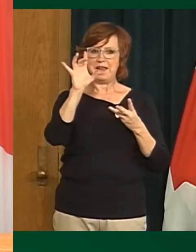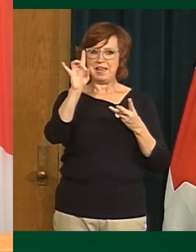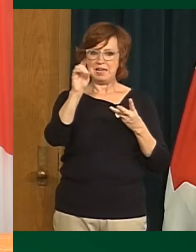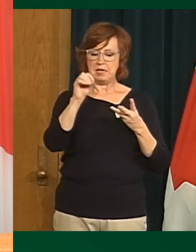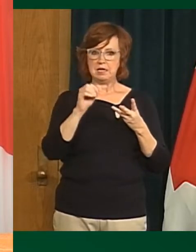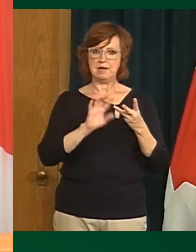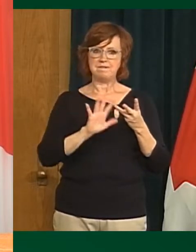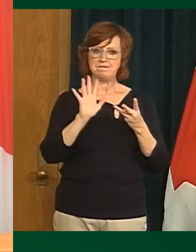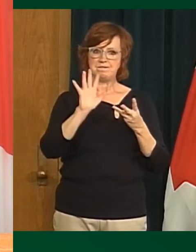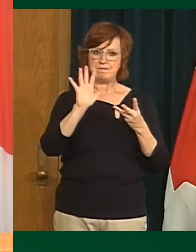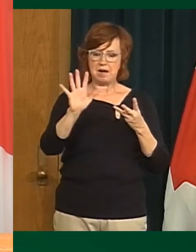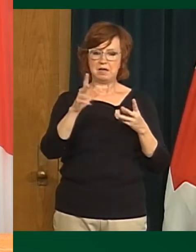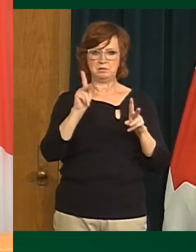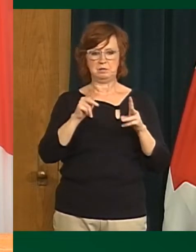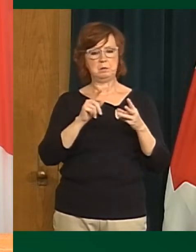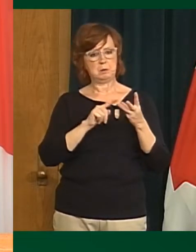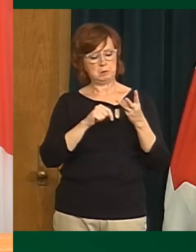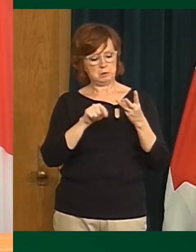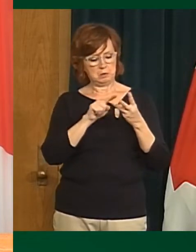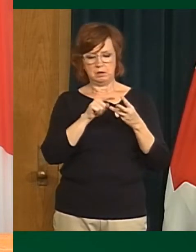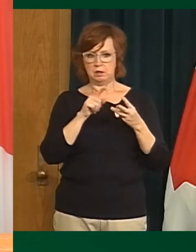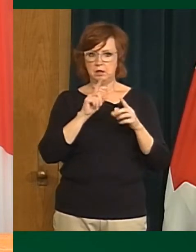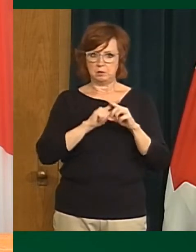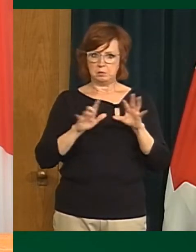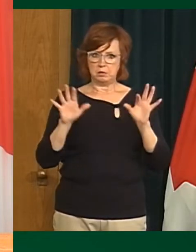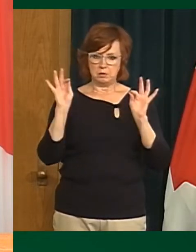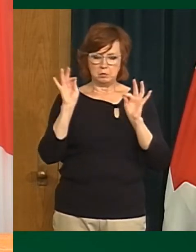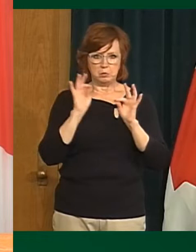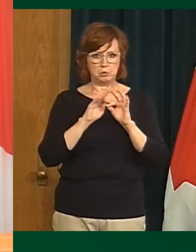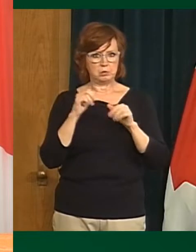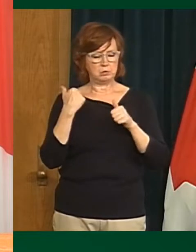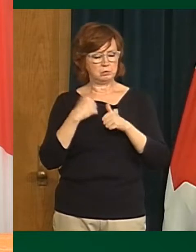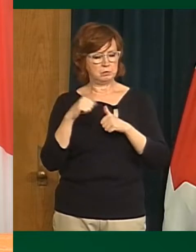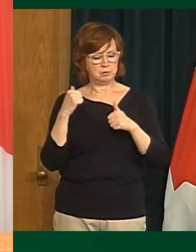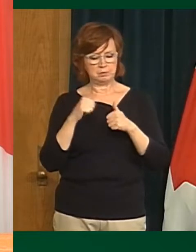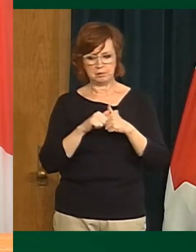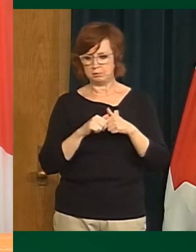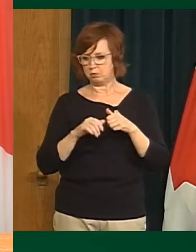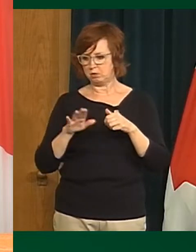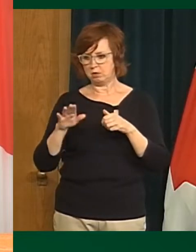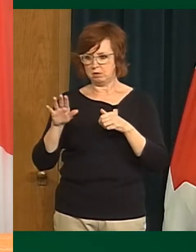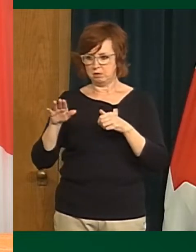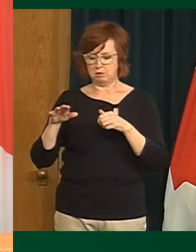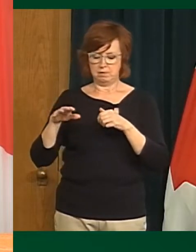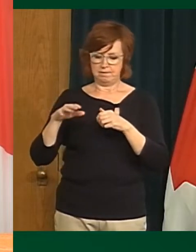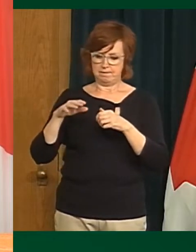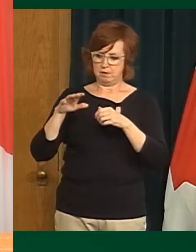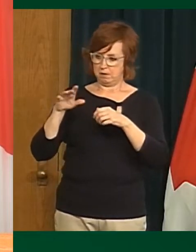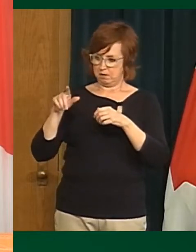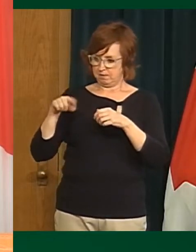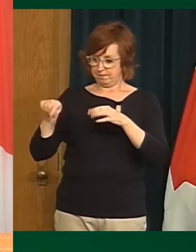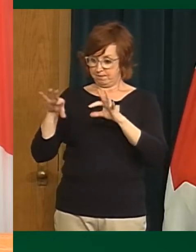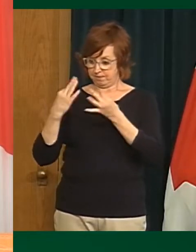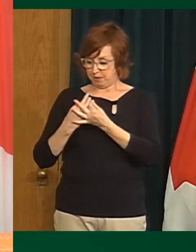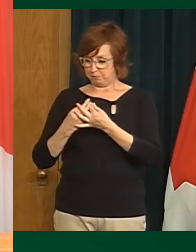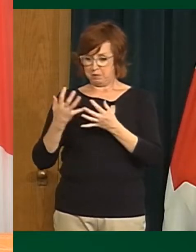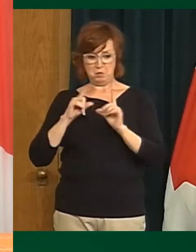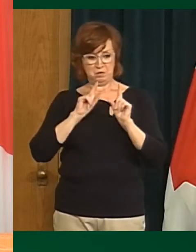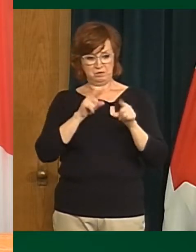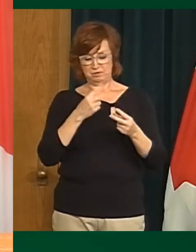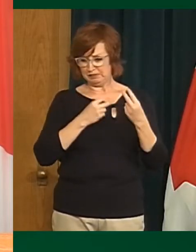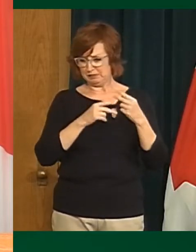steps taken, all the diligence observed by family and friends about not visiting people in long-term care unless essential or